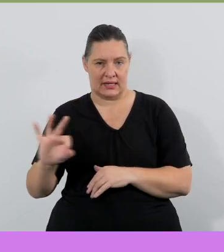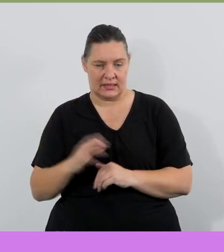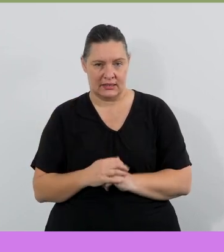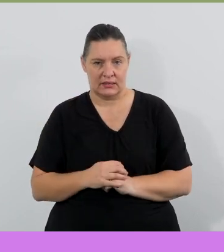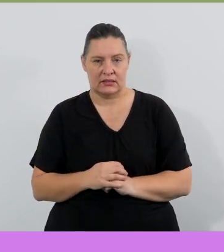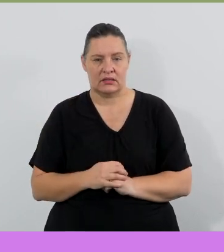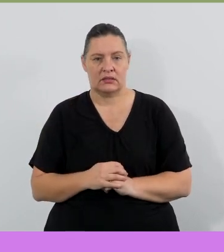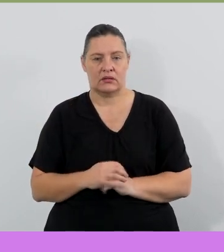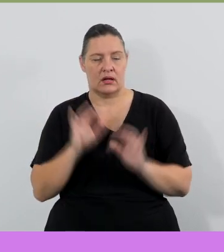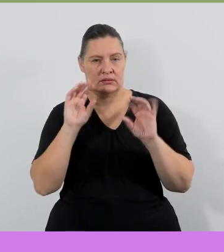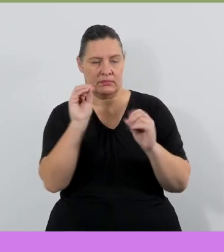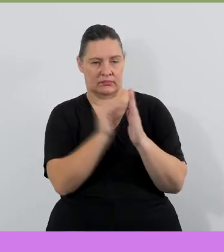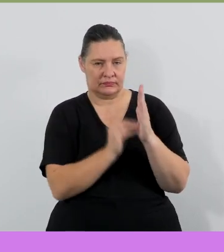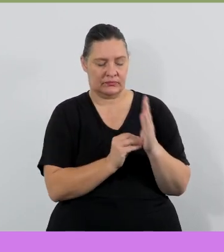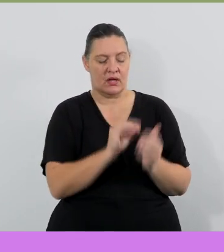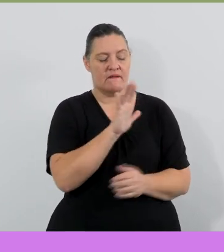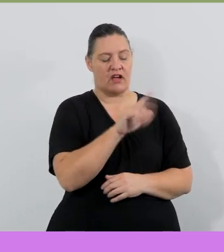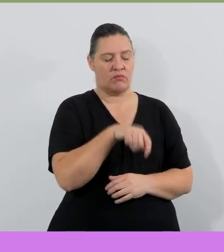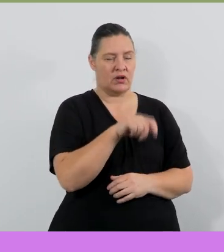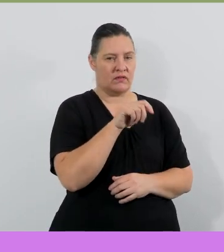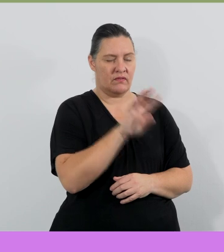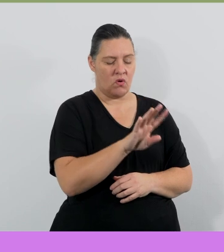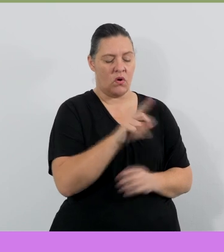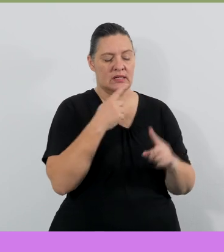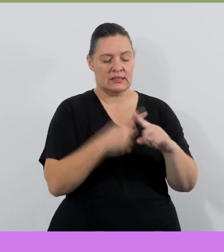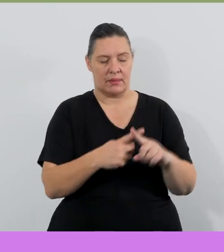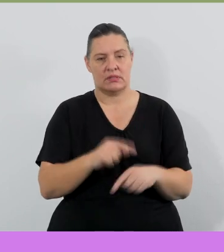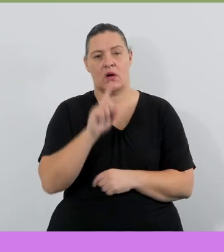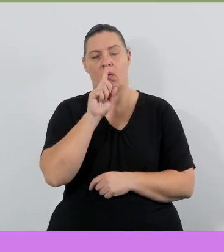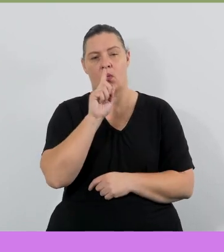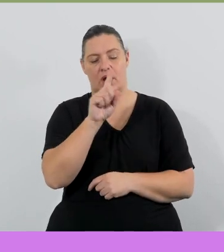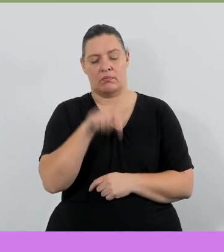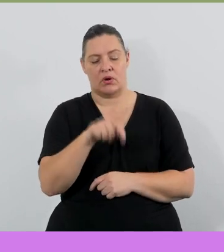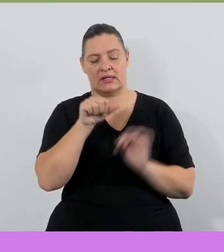1,6093. Now let's quickly type that in. 5.4 multiplied by